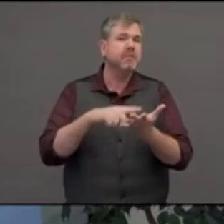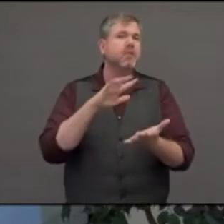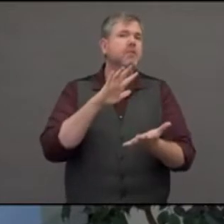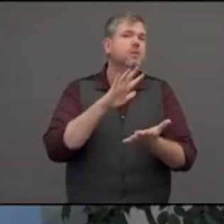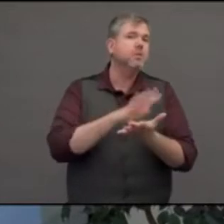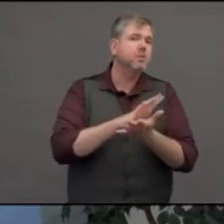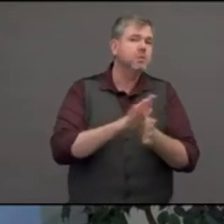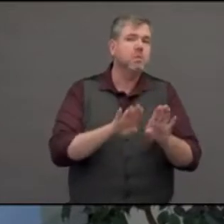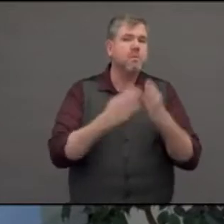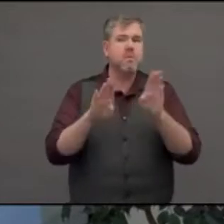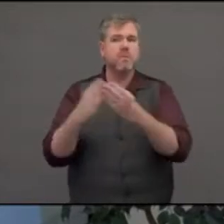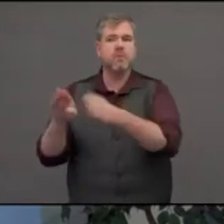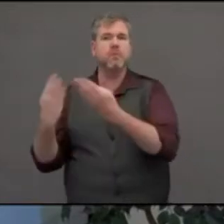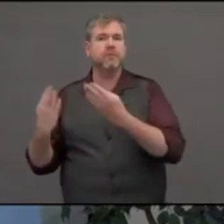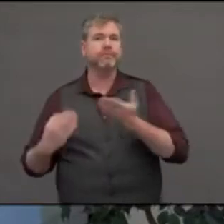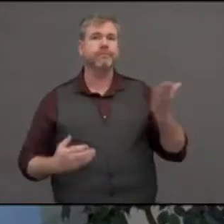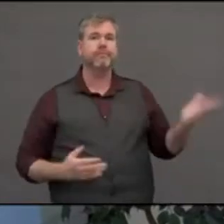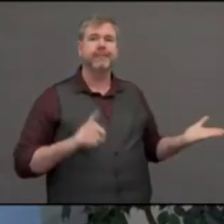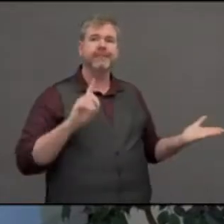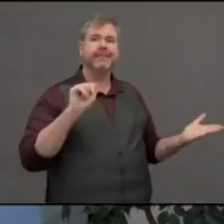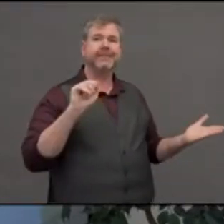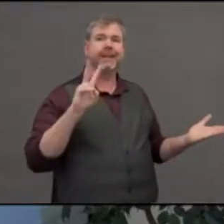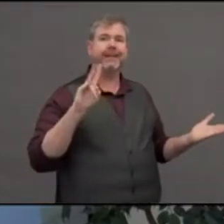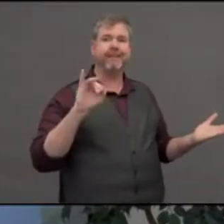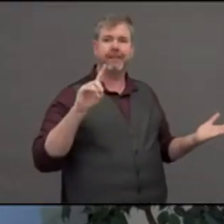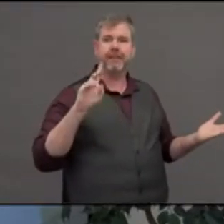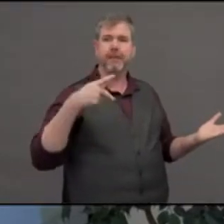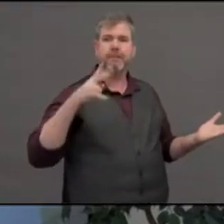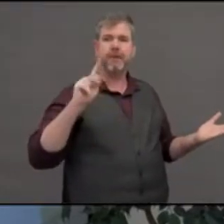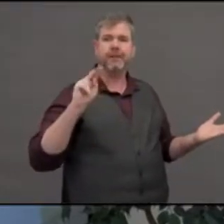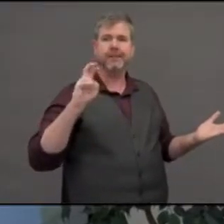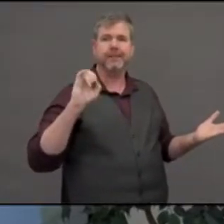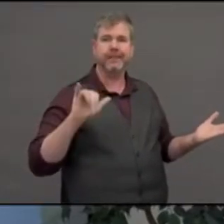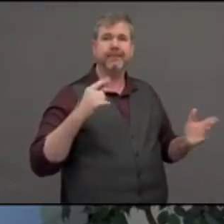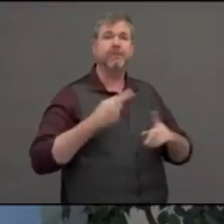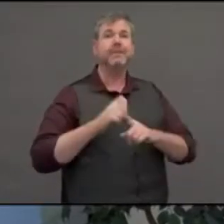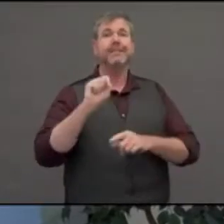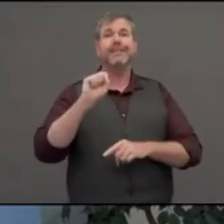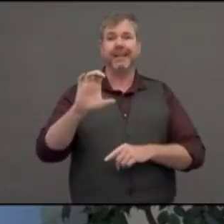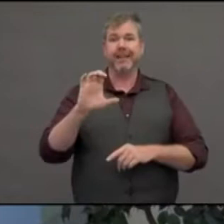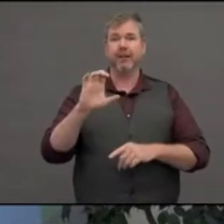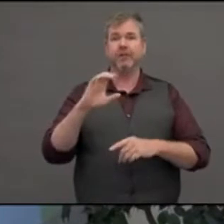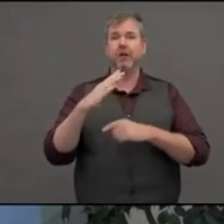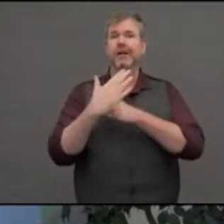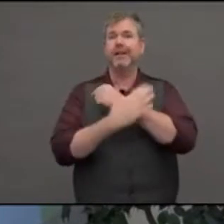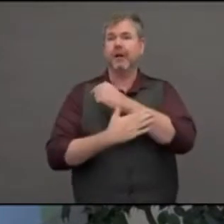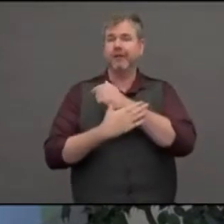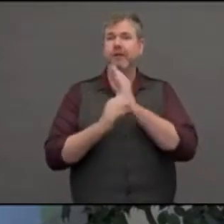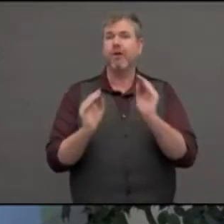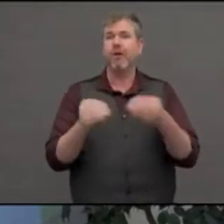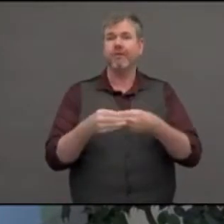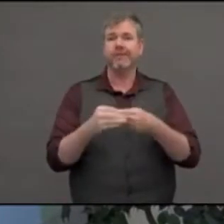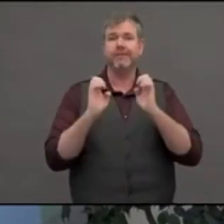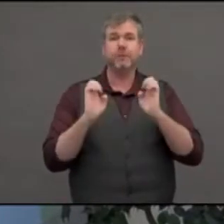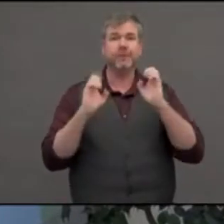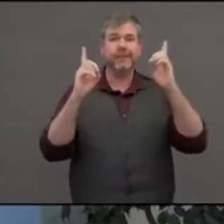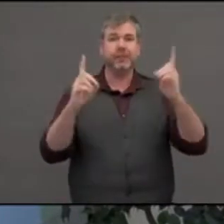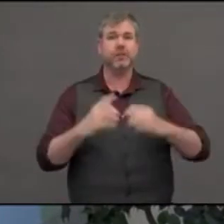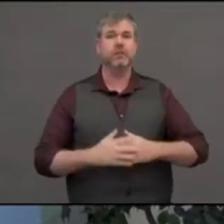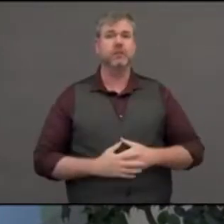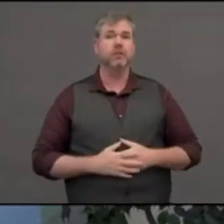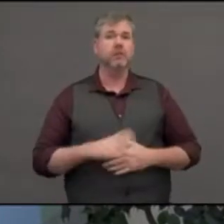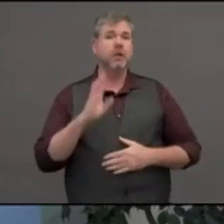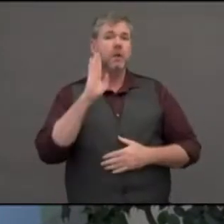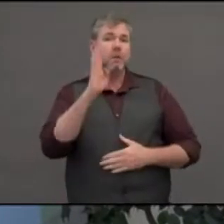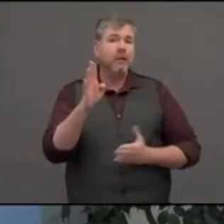Office of Education is here, and in just a few moments we will be discussing some of the questions that some of our community members have regarding school reopenings